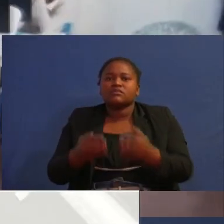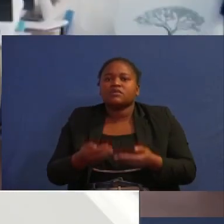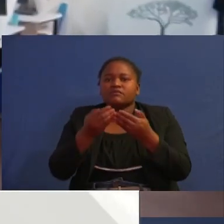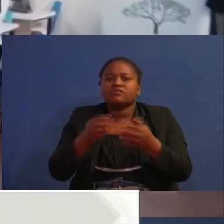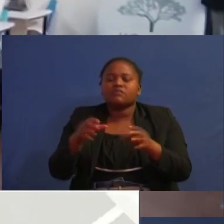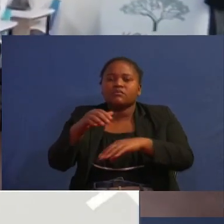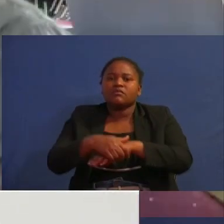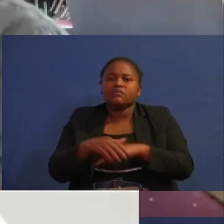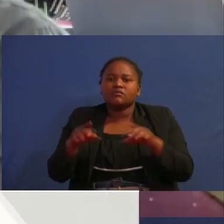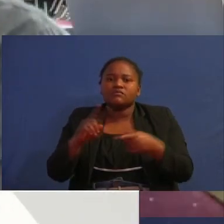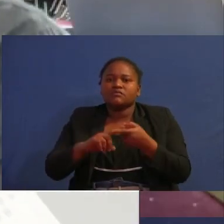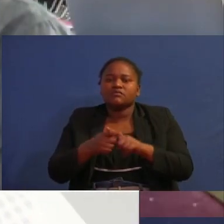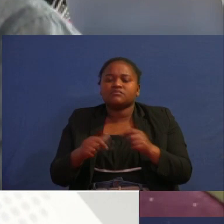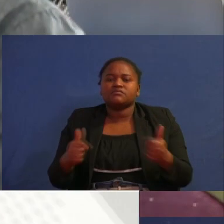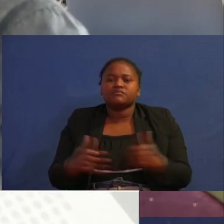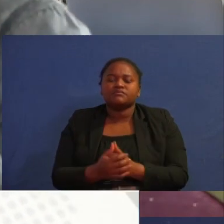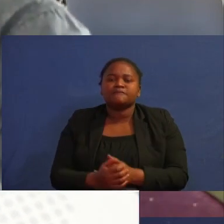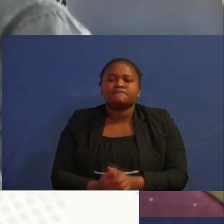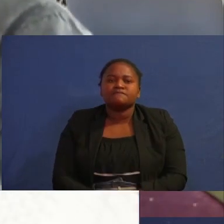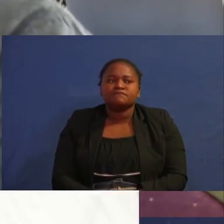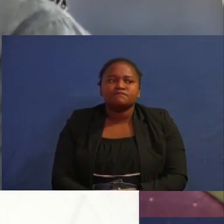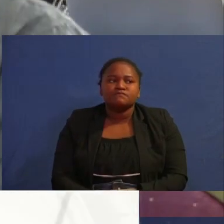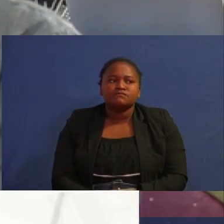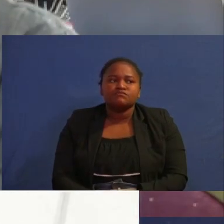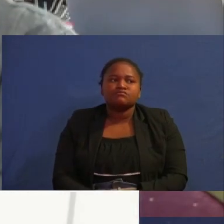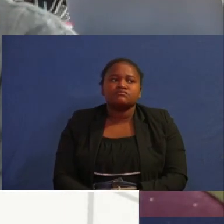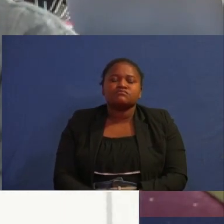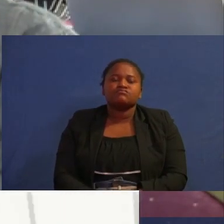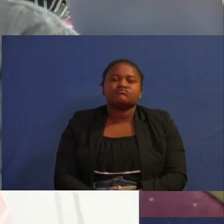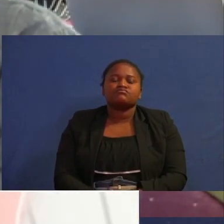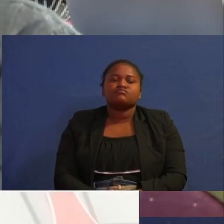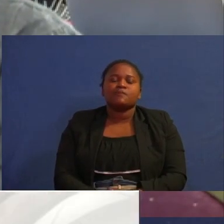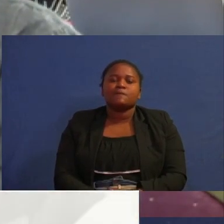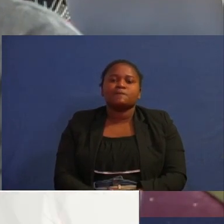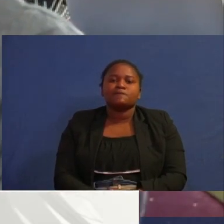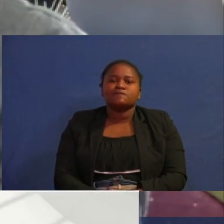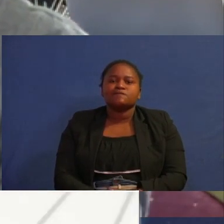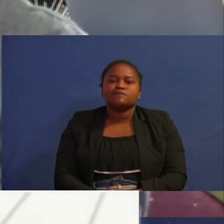achieve standardization. The most critical of it is the element of solar.